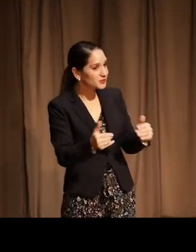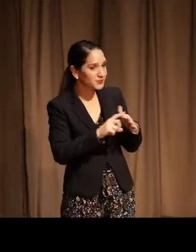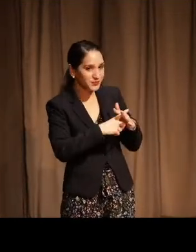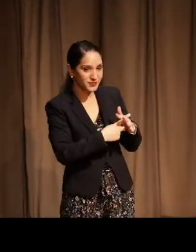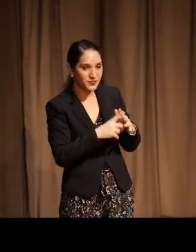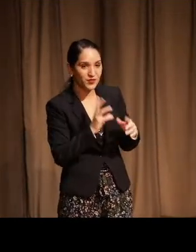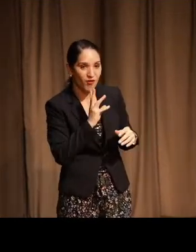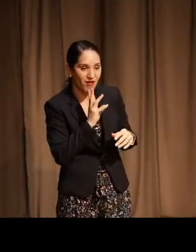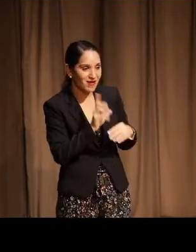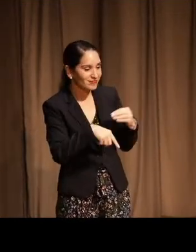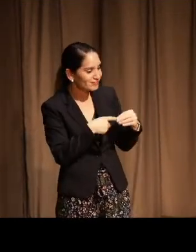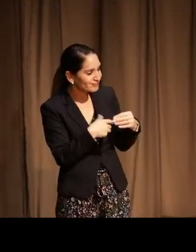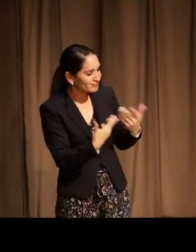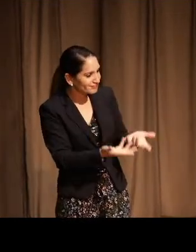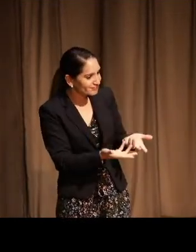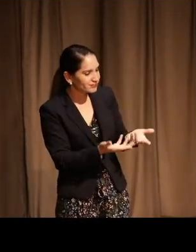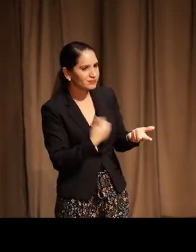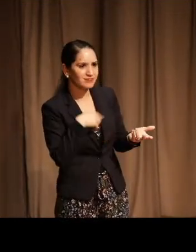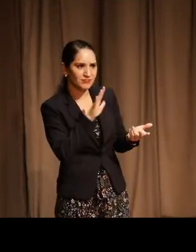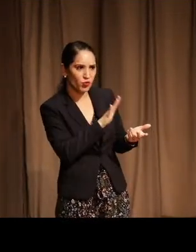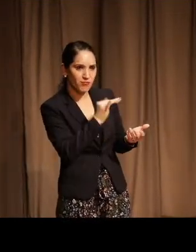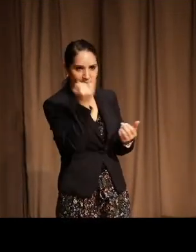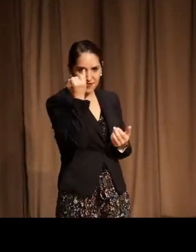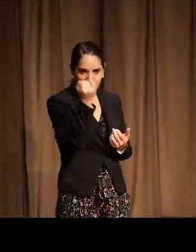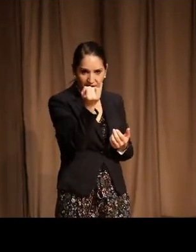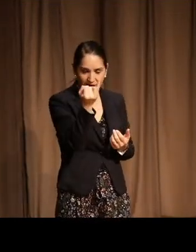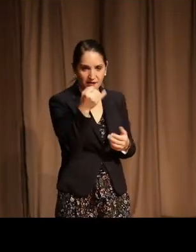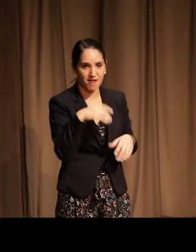talking about how this idea came up,